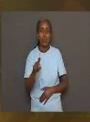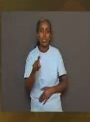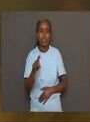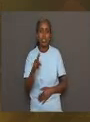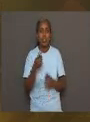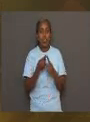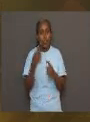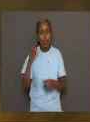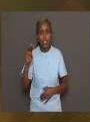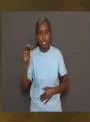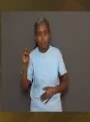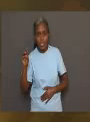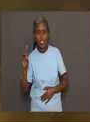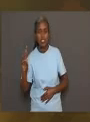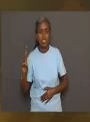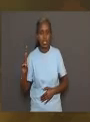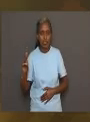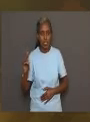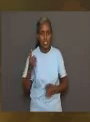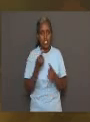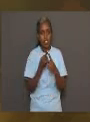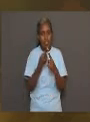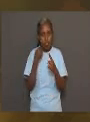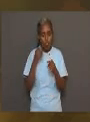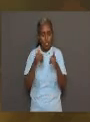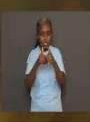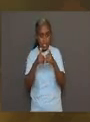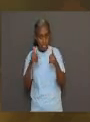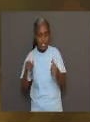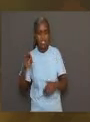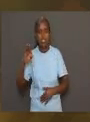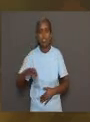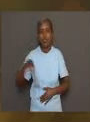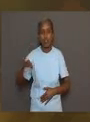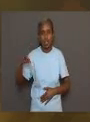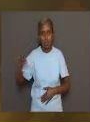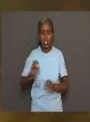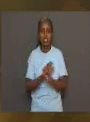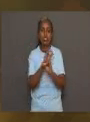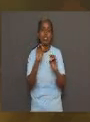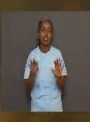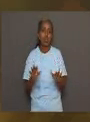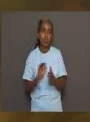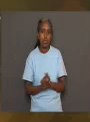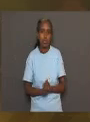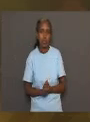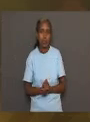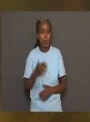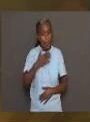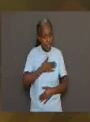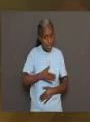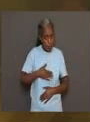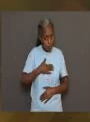mean deviations for discrete frequency distribution?